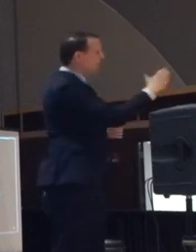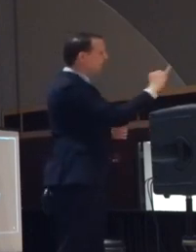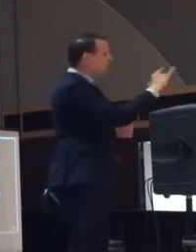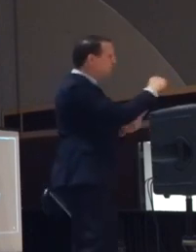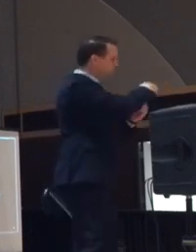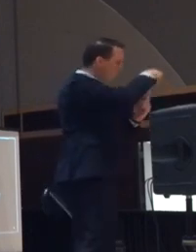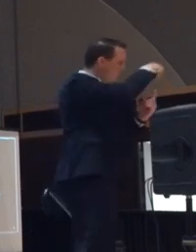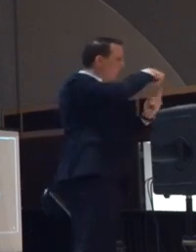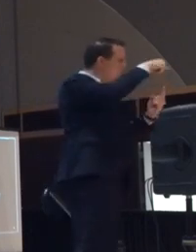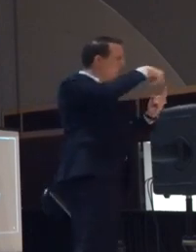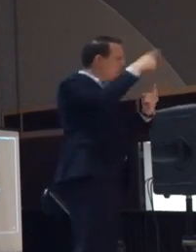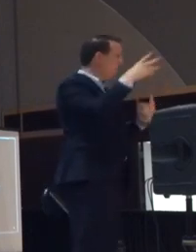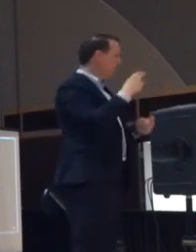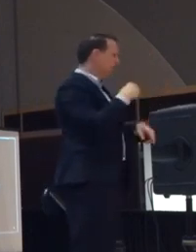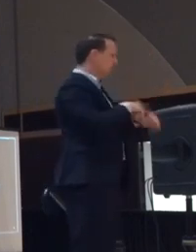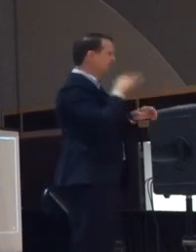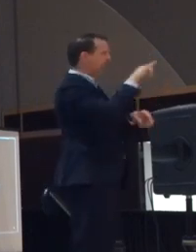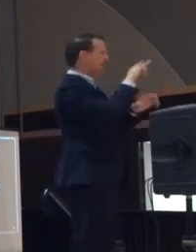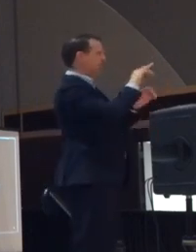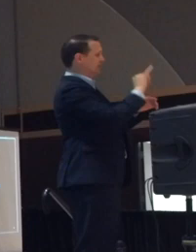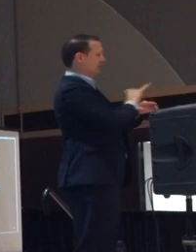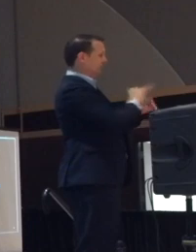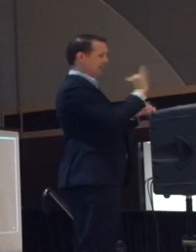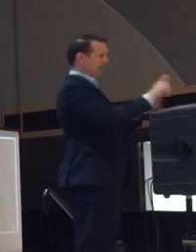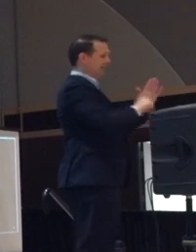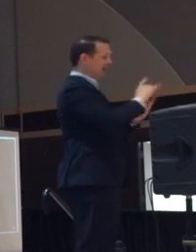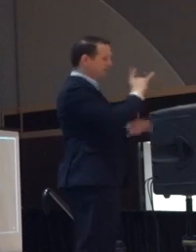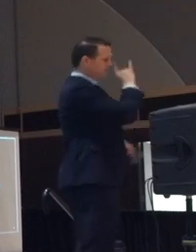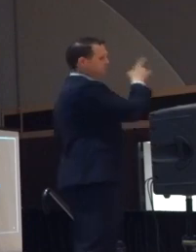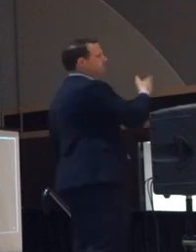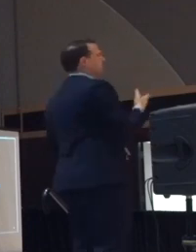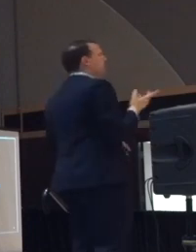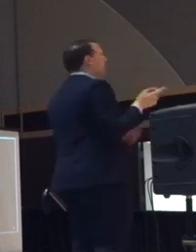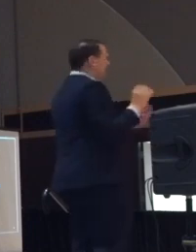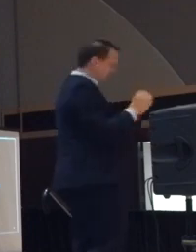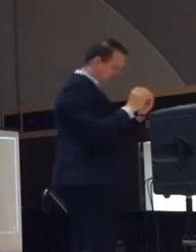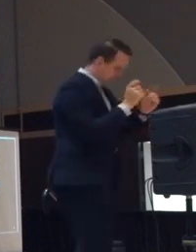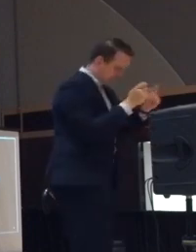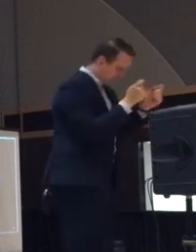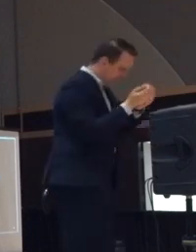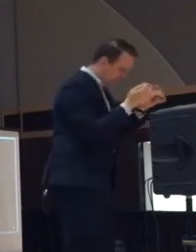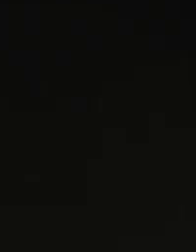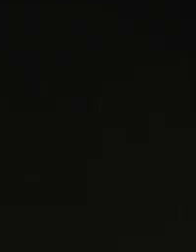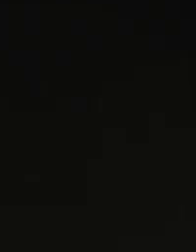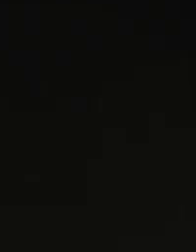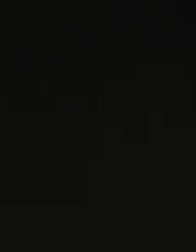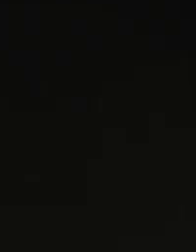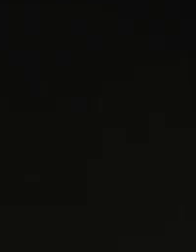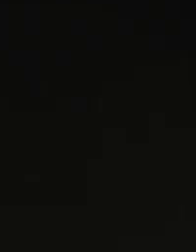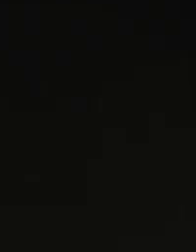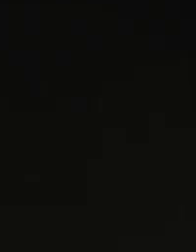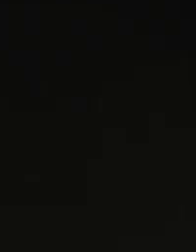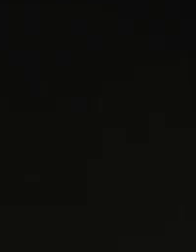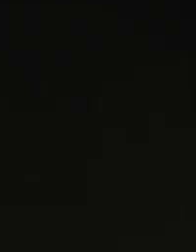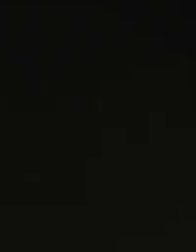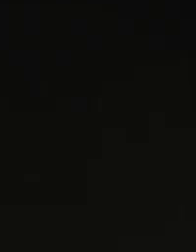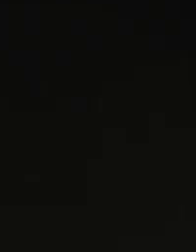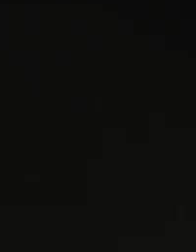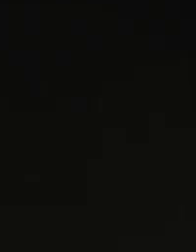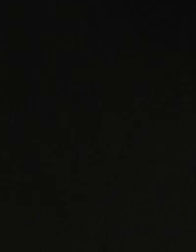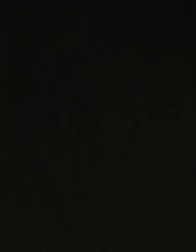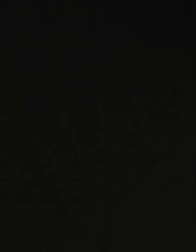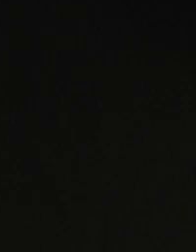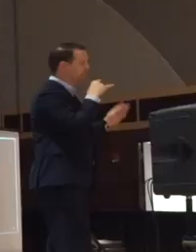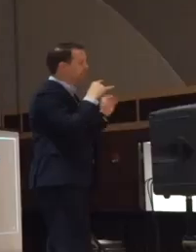and of course aviation stuck their nose up at it, and they had to tinker and tinker to make it work. Another reason why we need to be getting kids